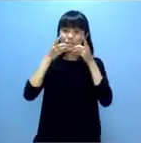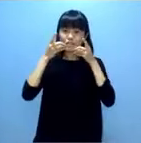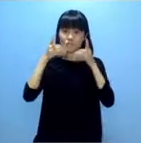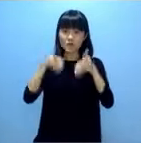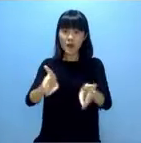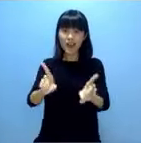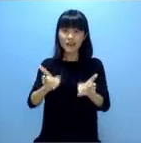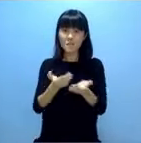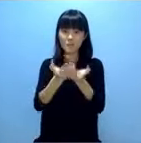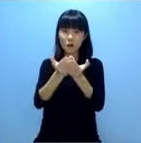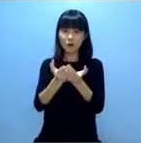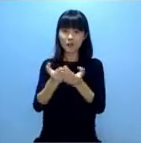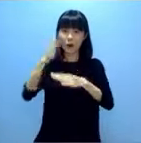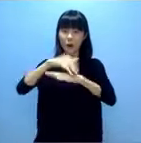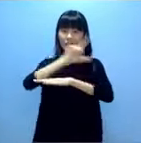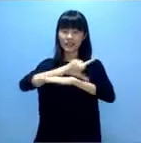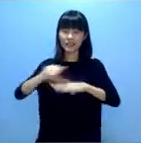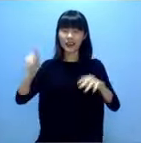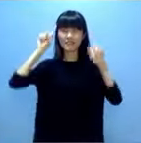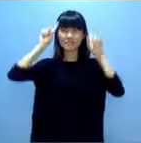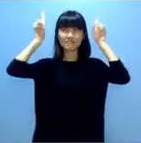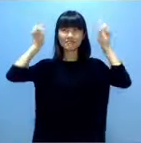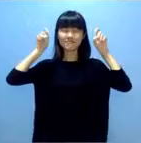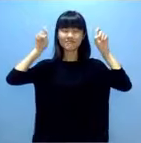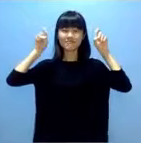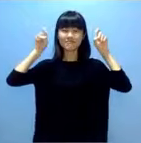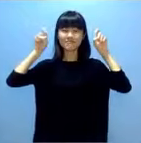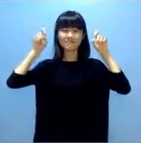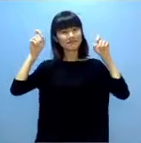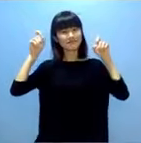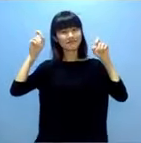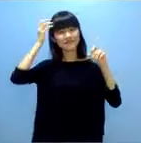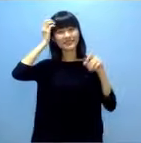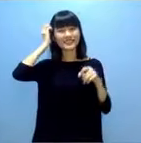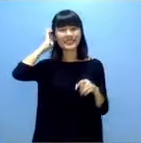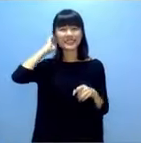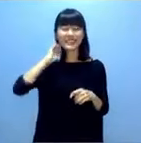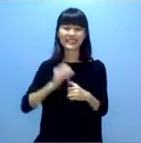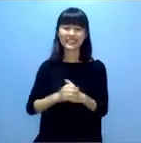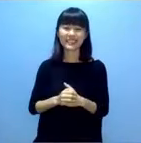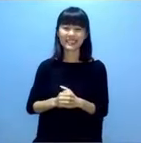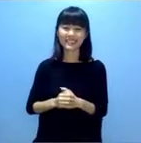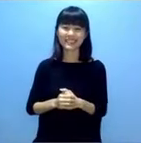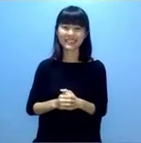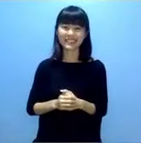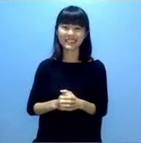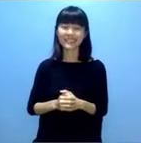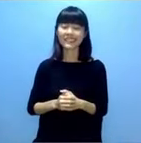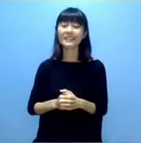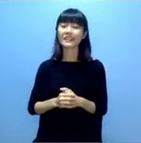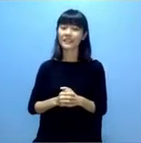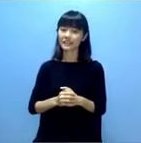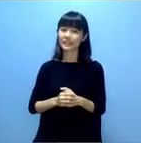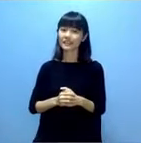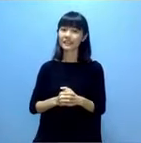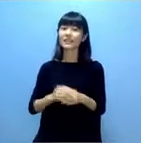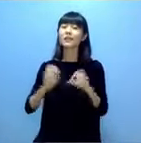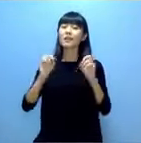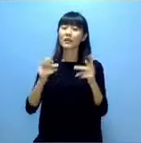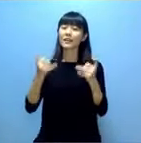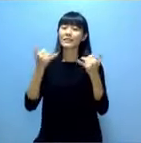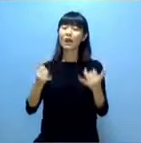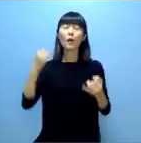Everybody to like turn that on was their, the first thought their on my cameras. Head as well, yeah. Yeah. Yeah, exactly. And then be like, okay, now imagine you're